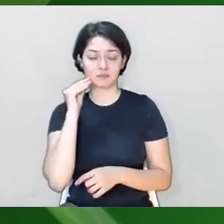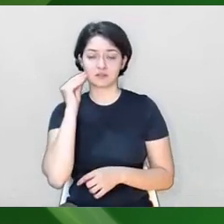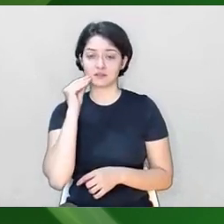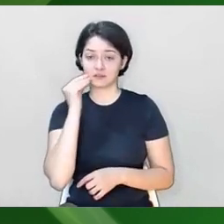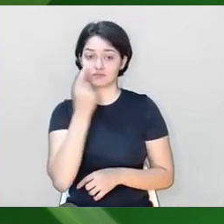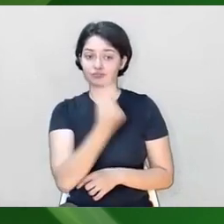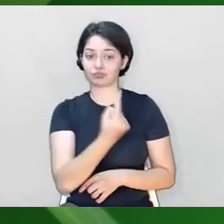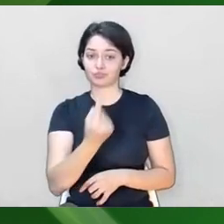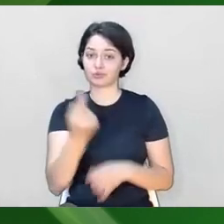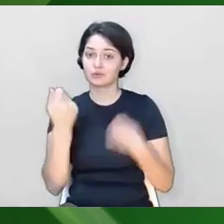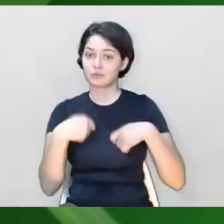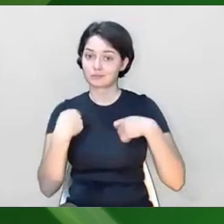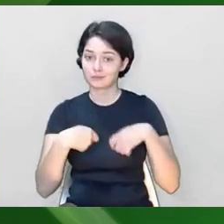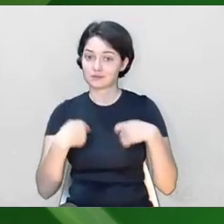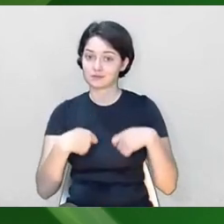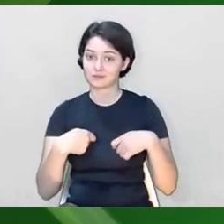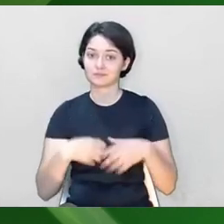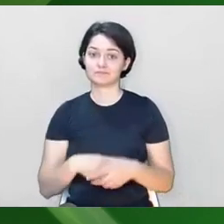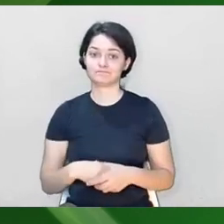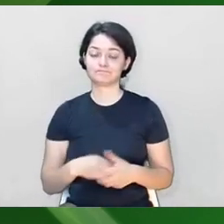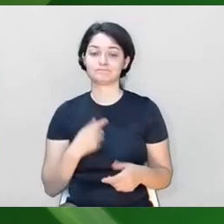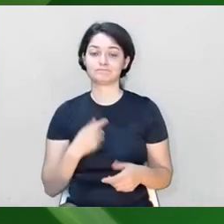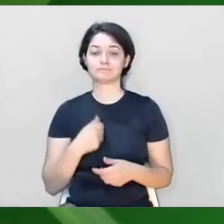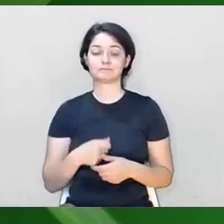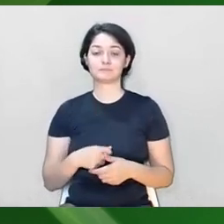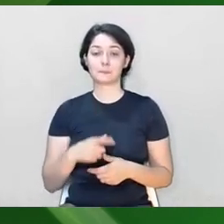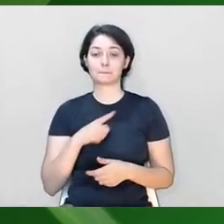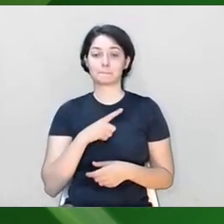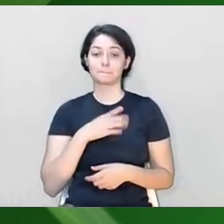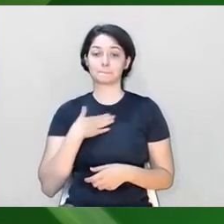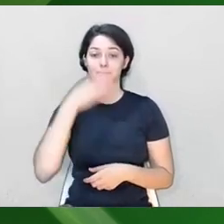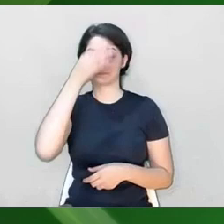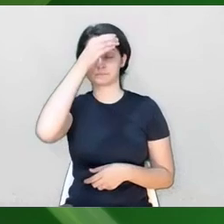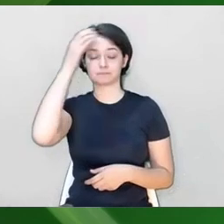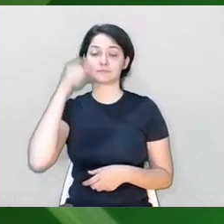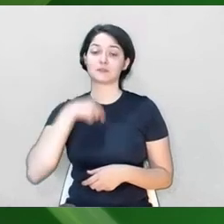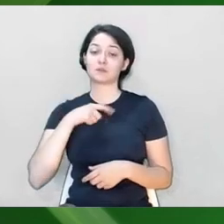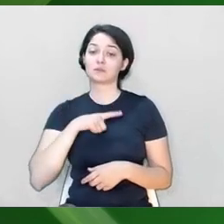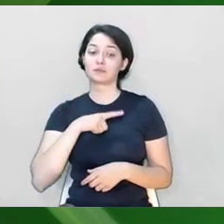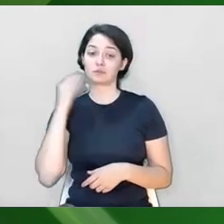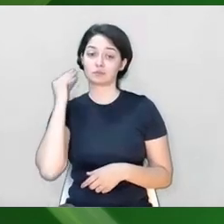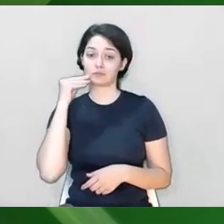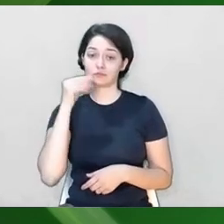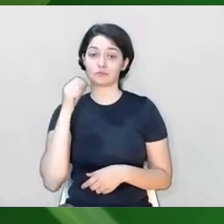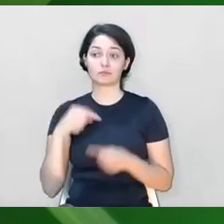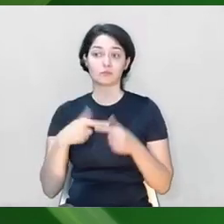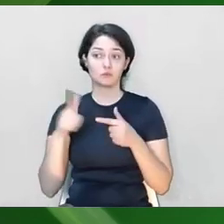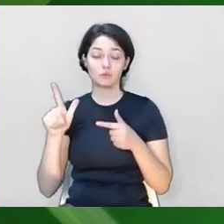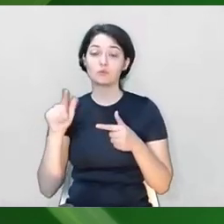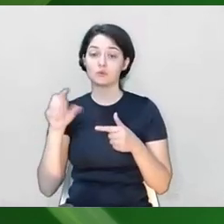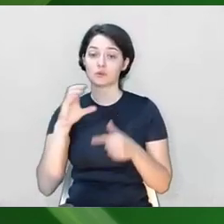SLA. It's very focused on what you require. So I have a customer here, and I bring experience over